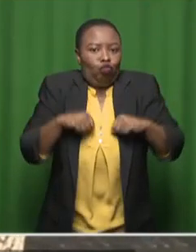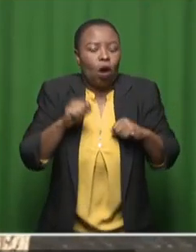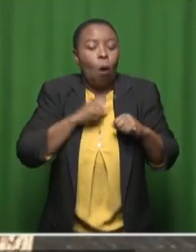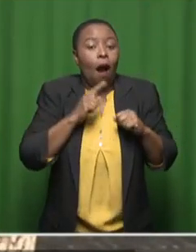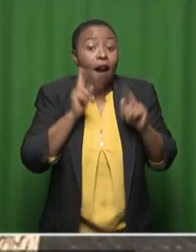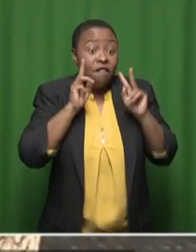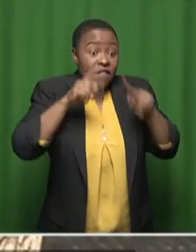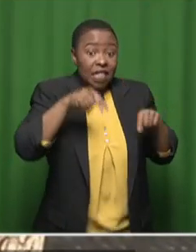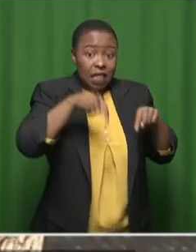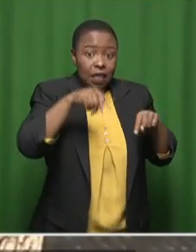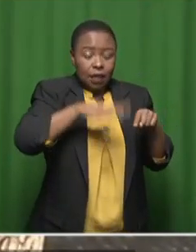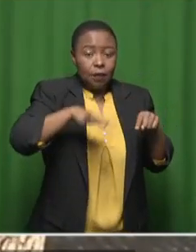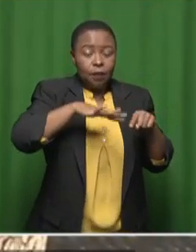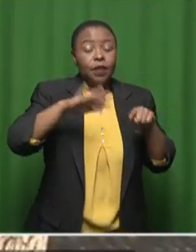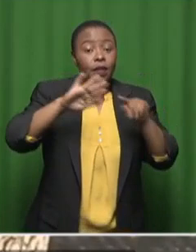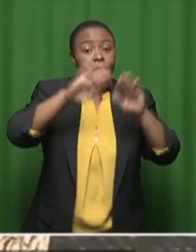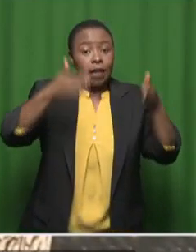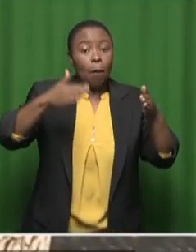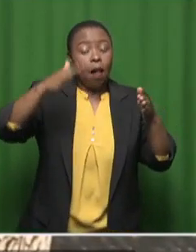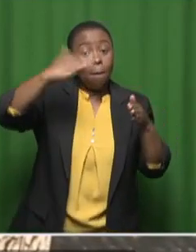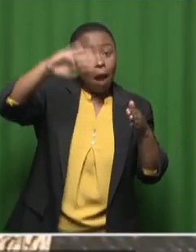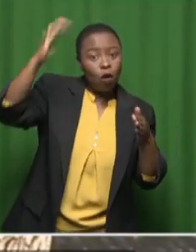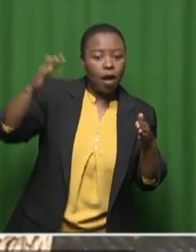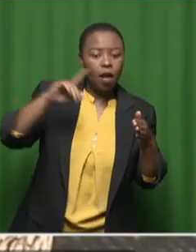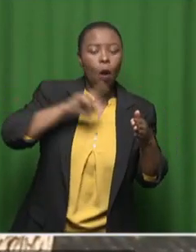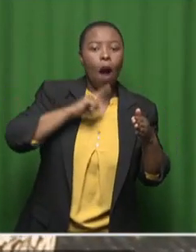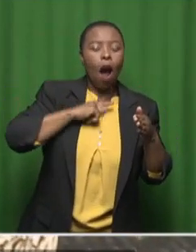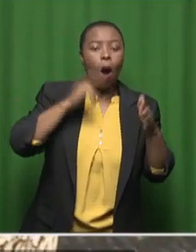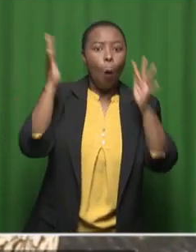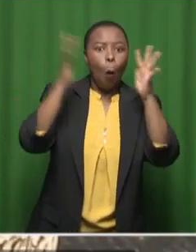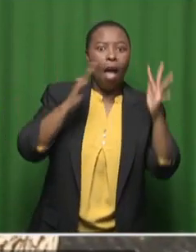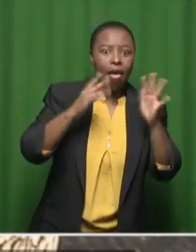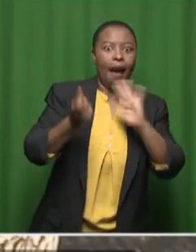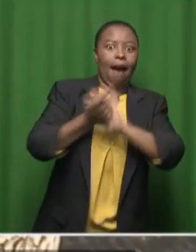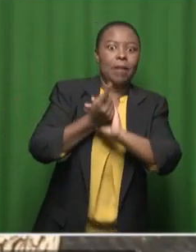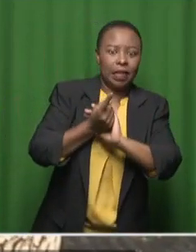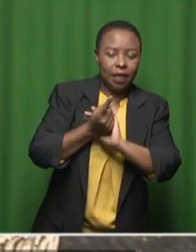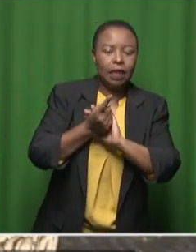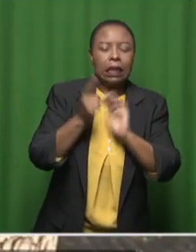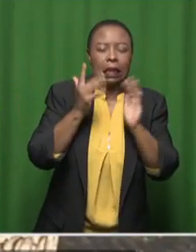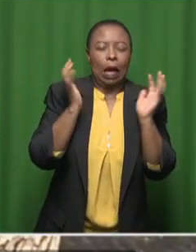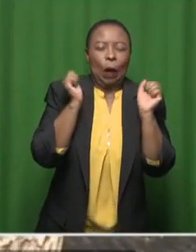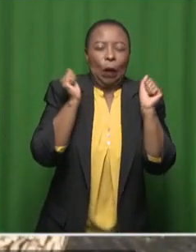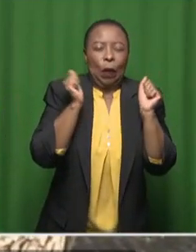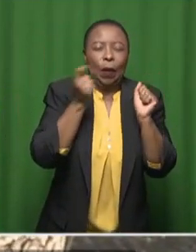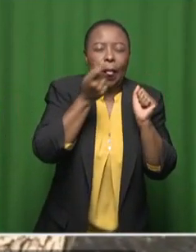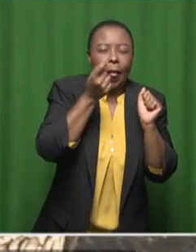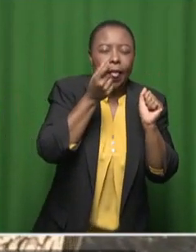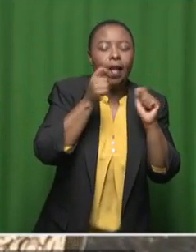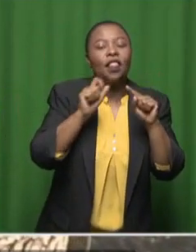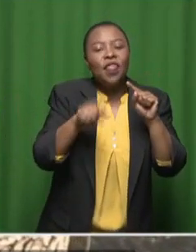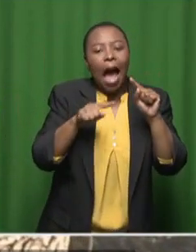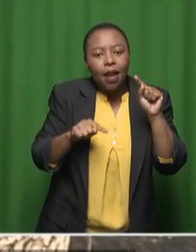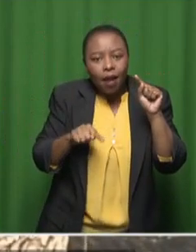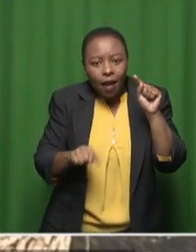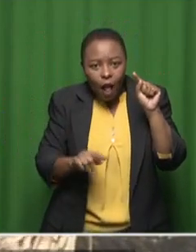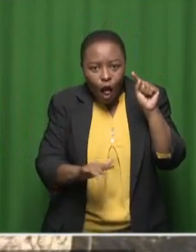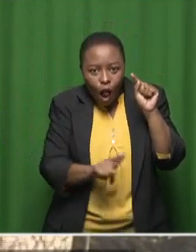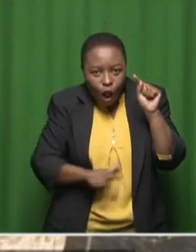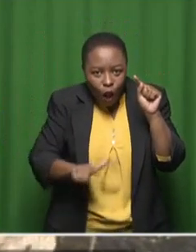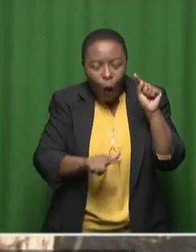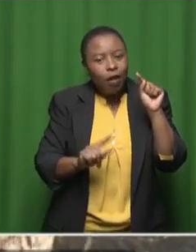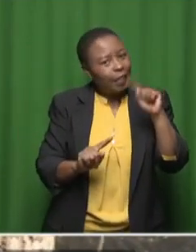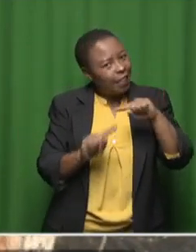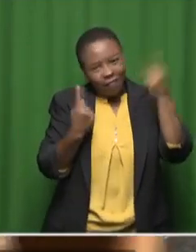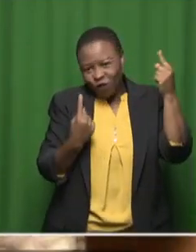Mountain. Because sometimes the wind pops up and it's a bit cooler here than what it is at the lower station.